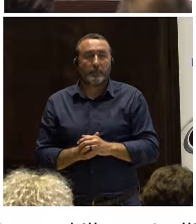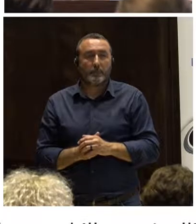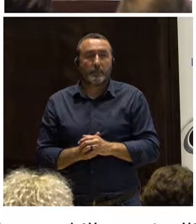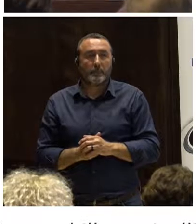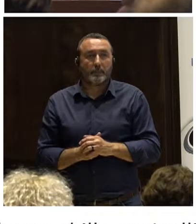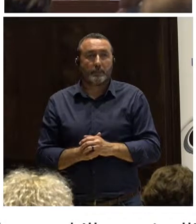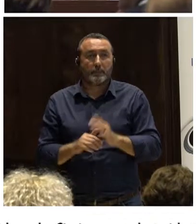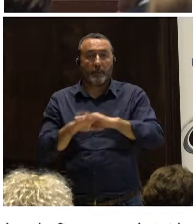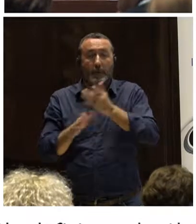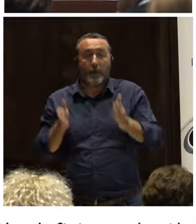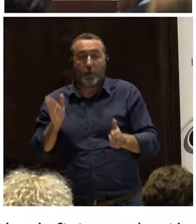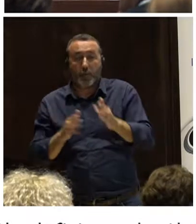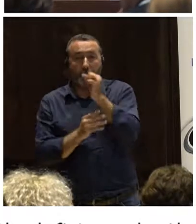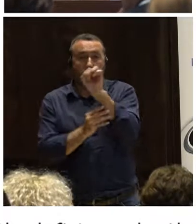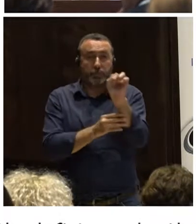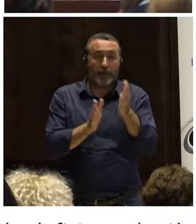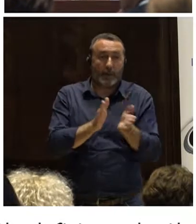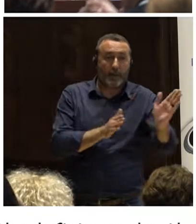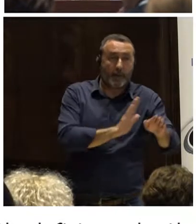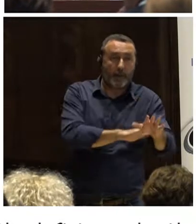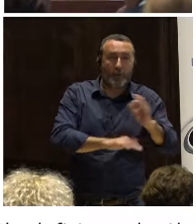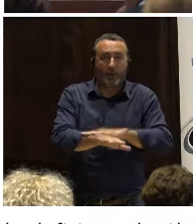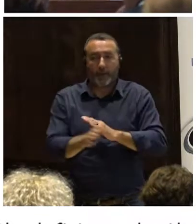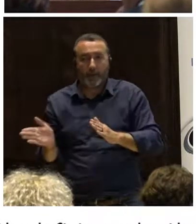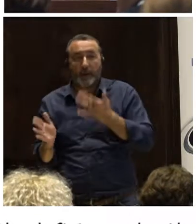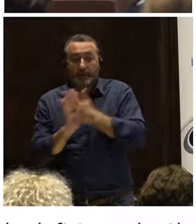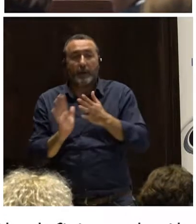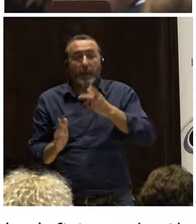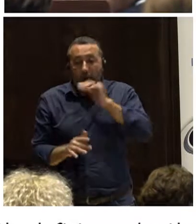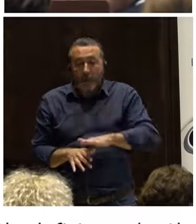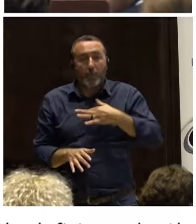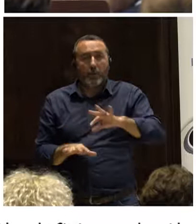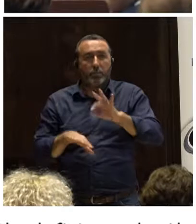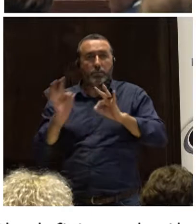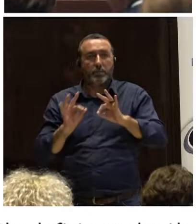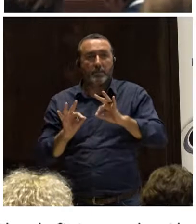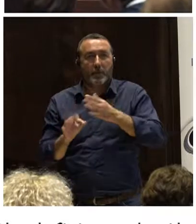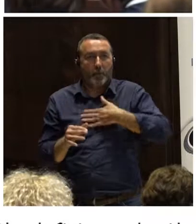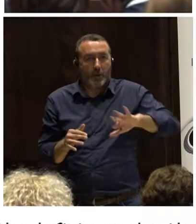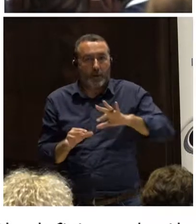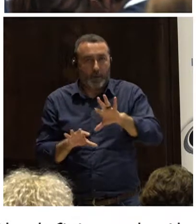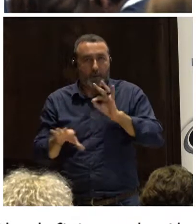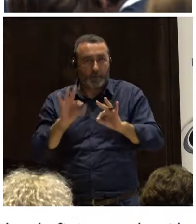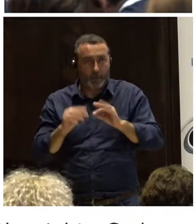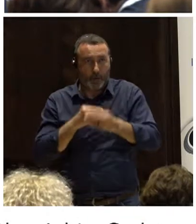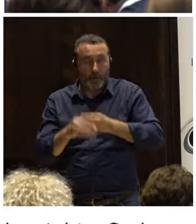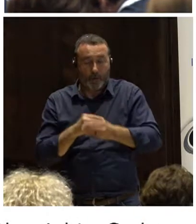he can make choices what he wants to do, and then a helper can fill in the rest of the task for him.